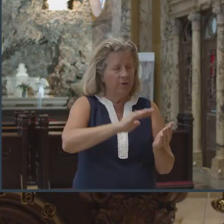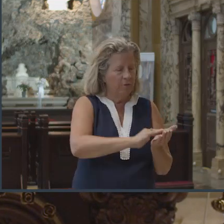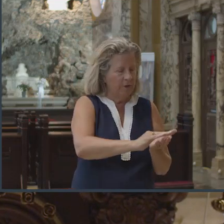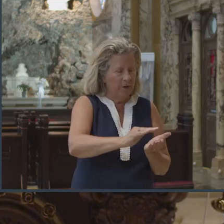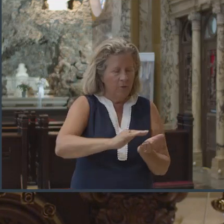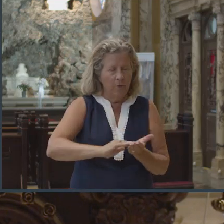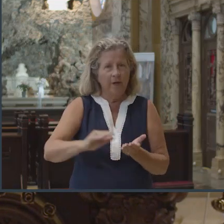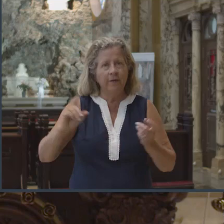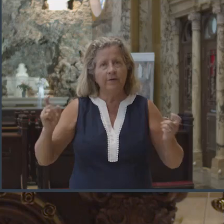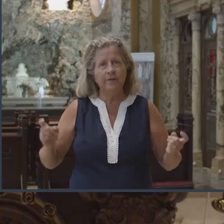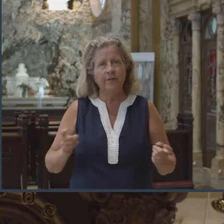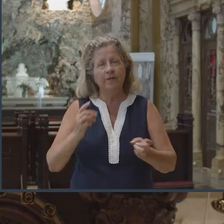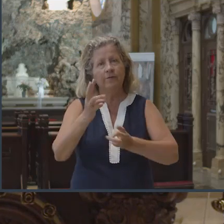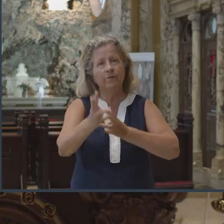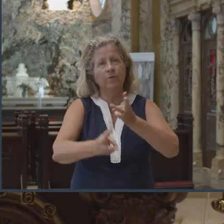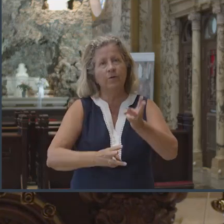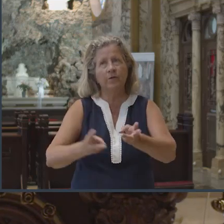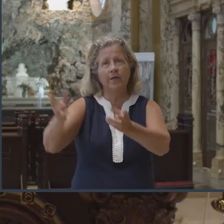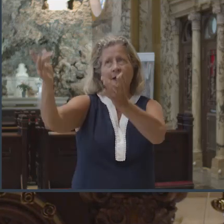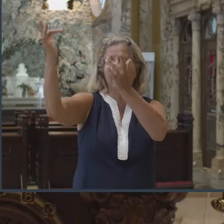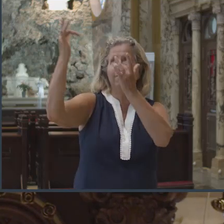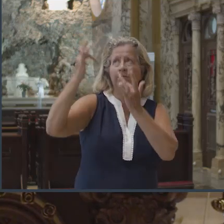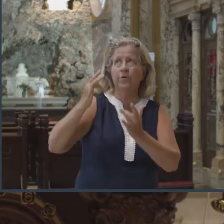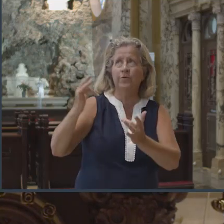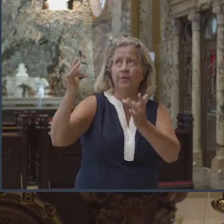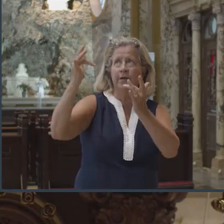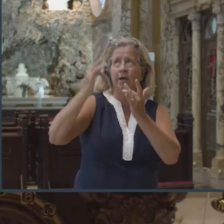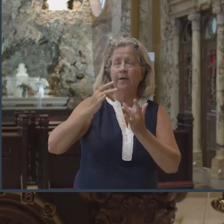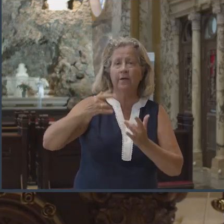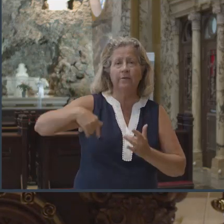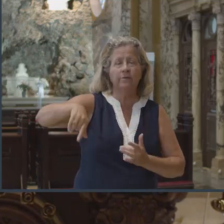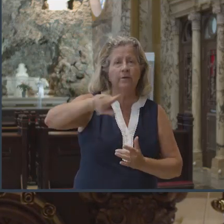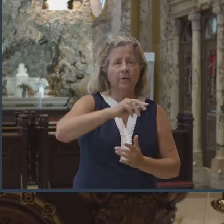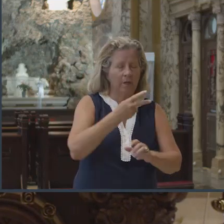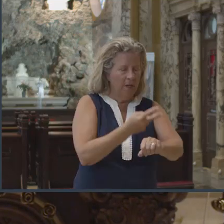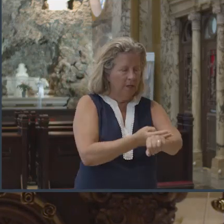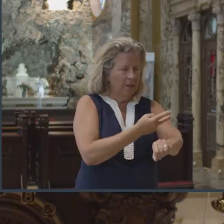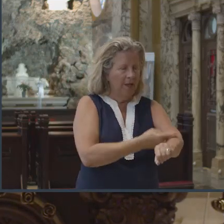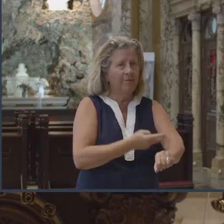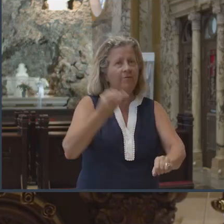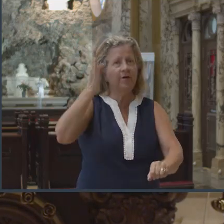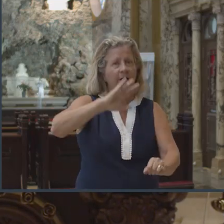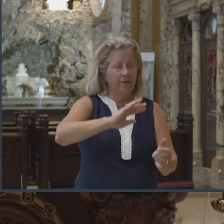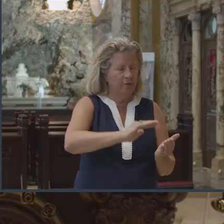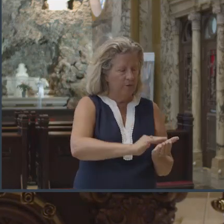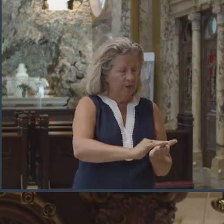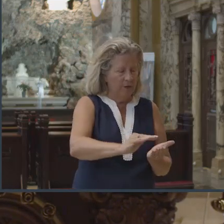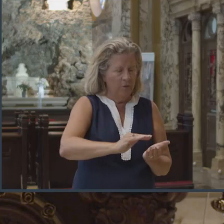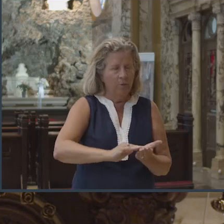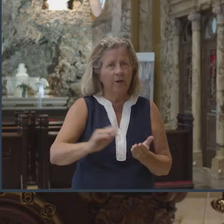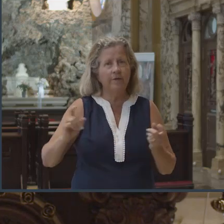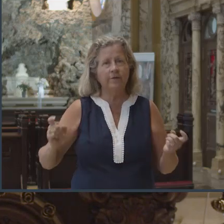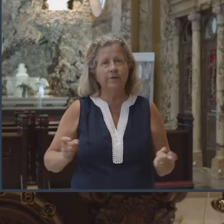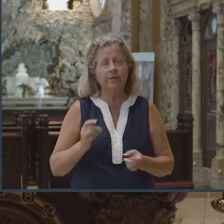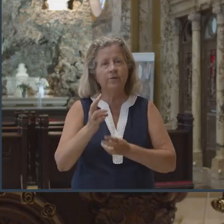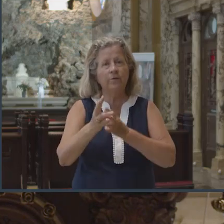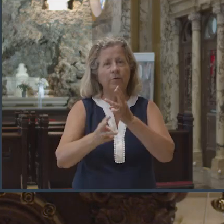the sins of the world. Have mercy on us. Lamb of God, you take away the sins of the